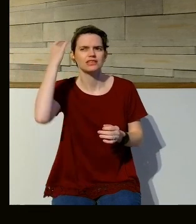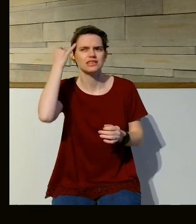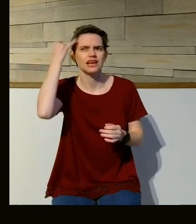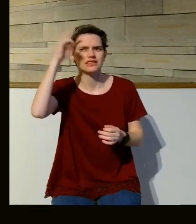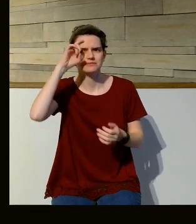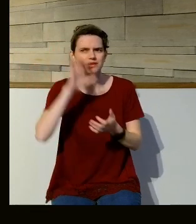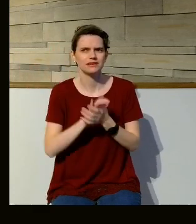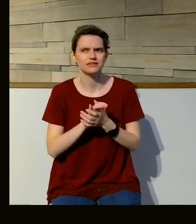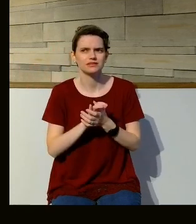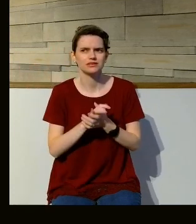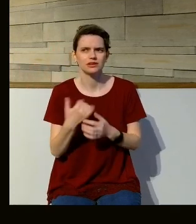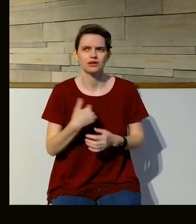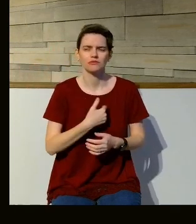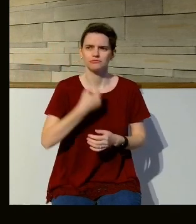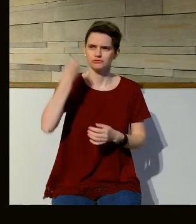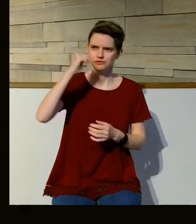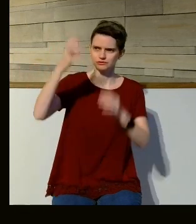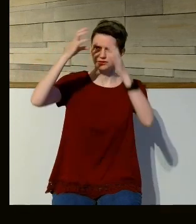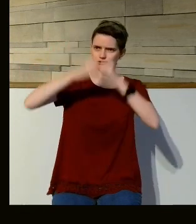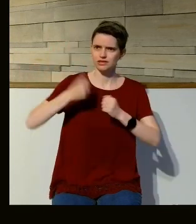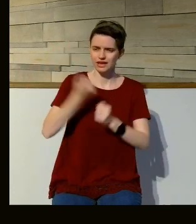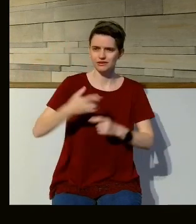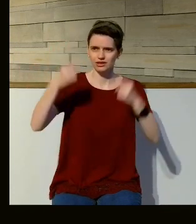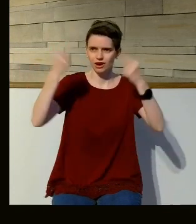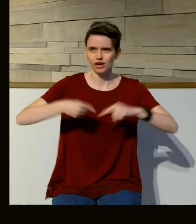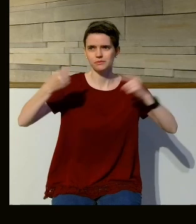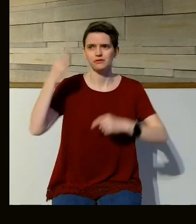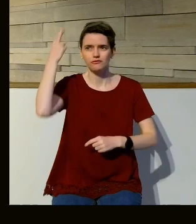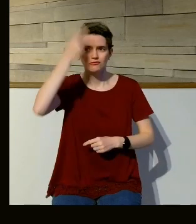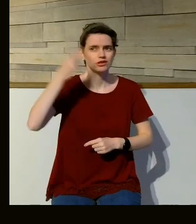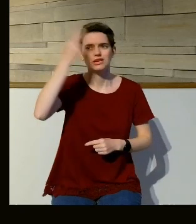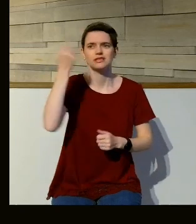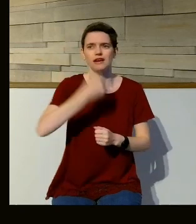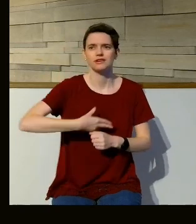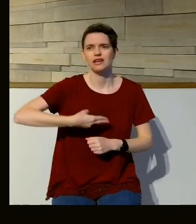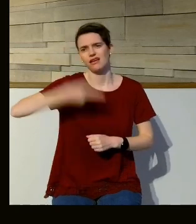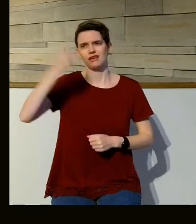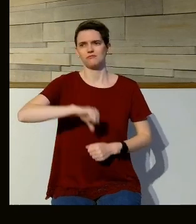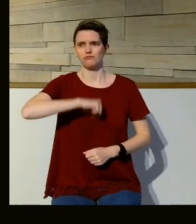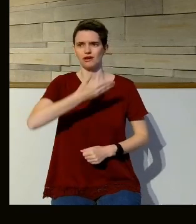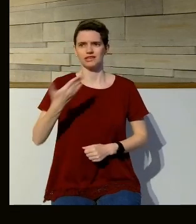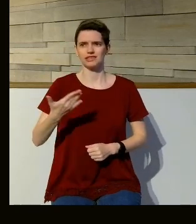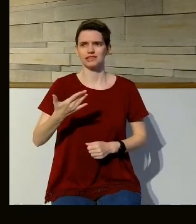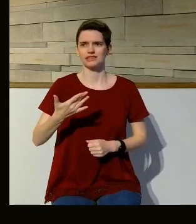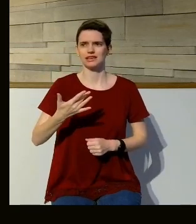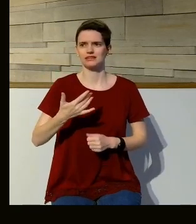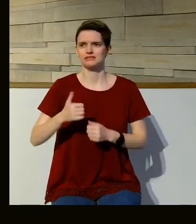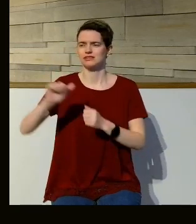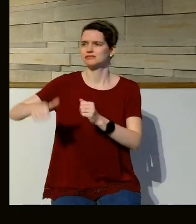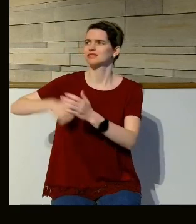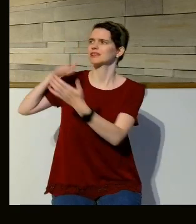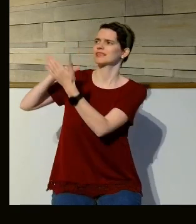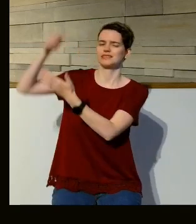beliefs. It says, we refute, tear down, destroy arguments, reasonings, and every high and proud thing that sets itself up